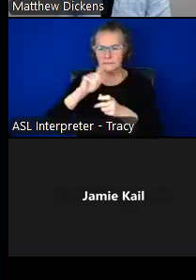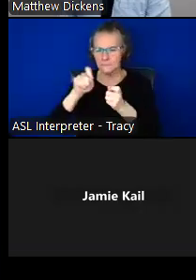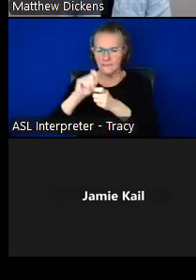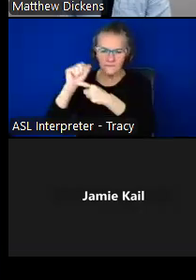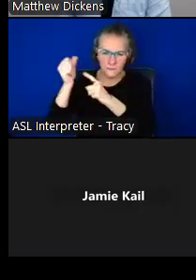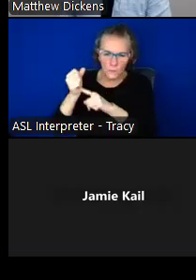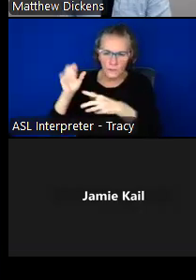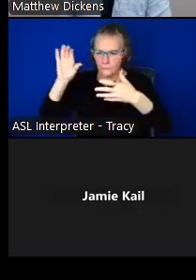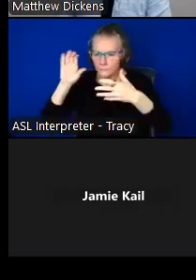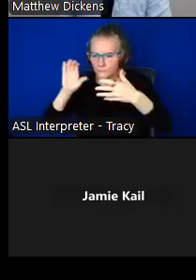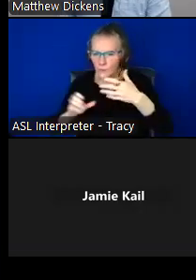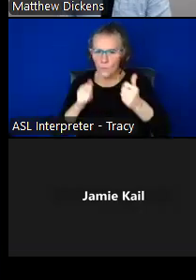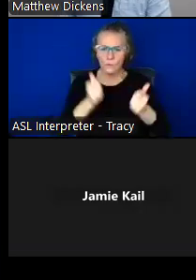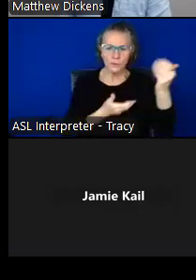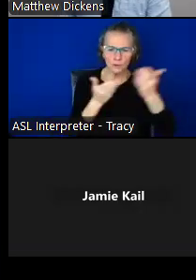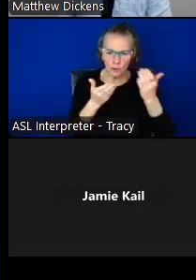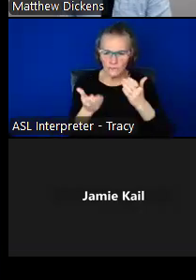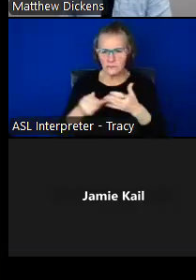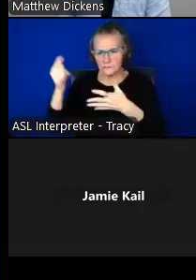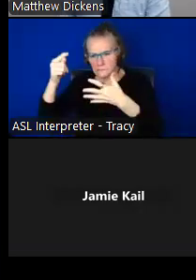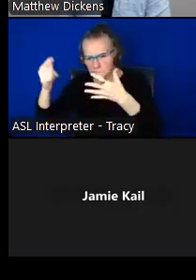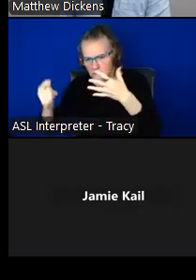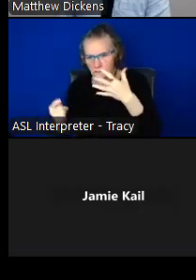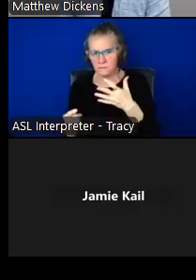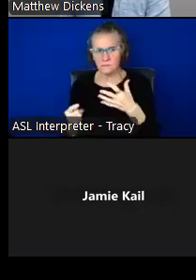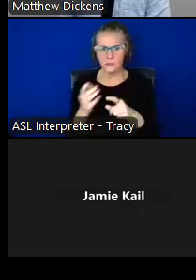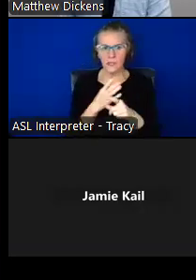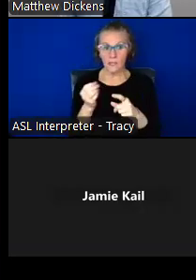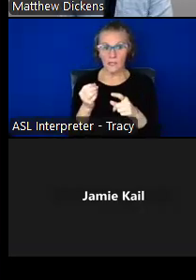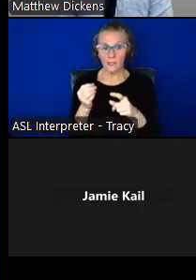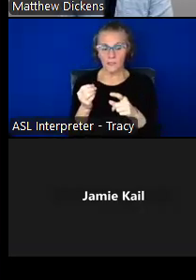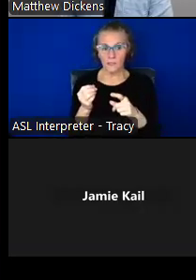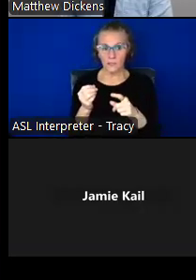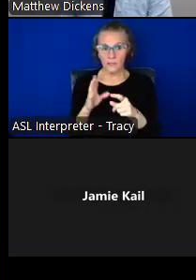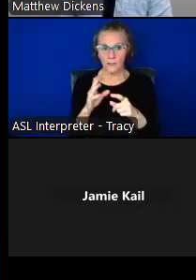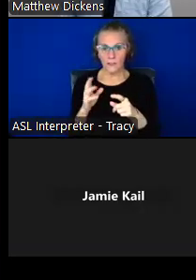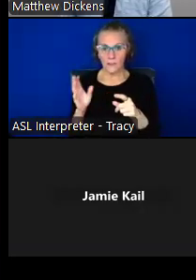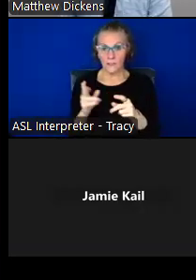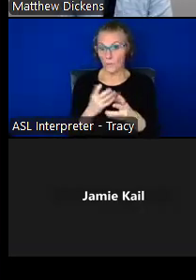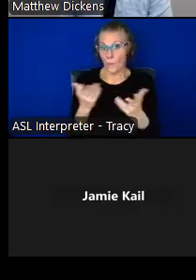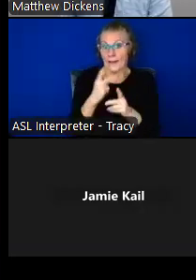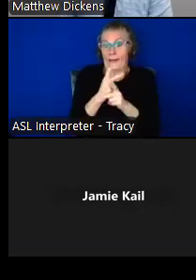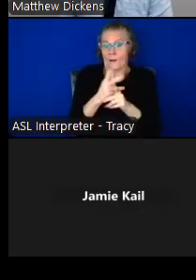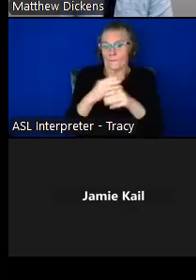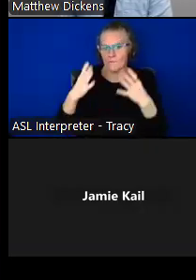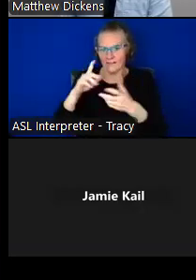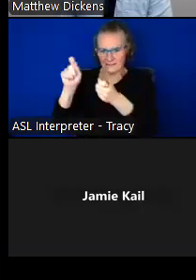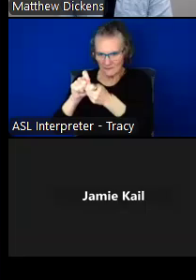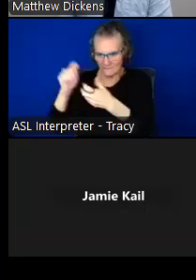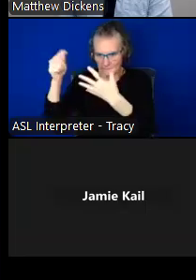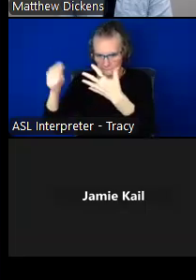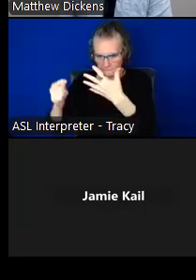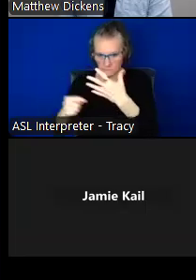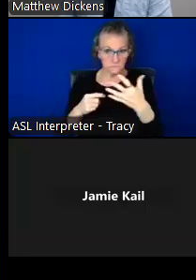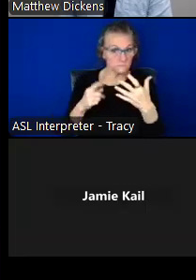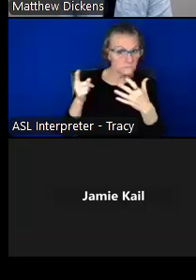the type of services that are offered in those settings, and the care that's provided in those settings, whether they're